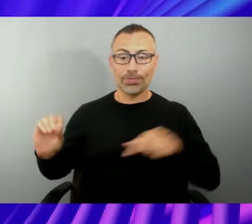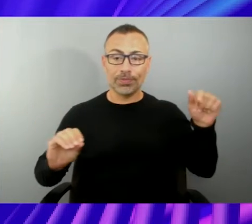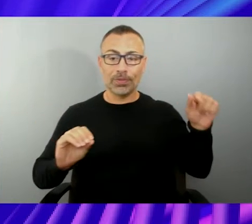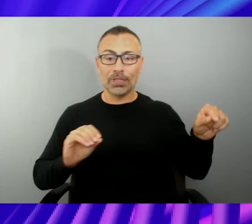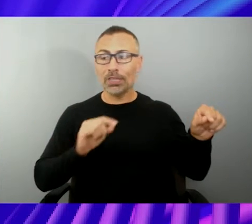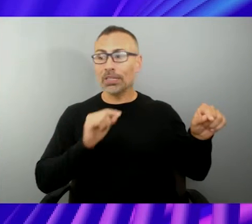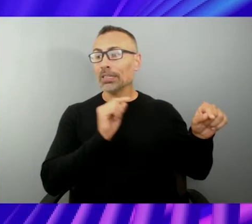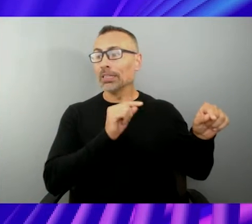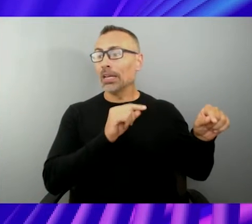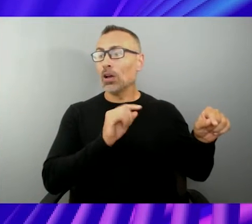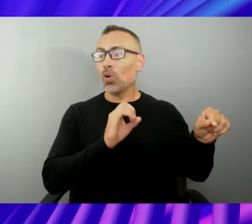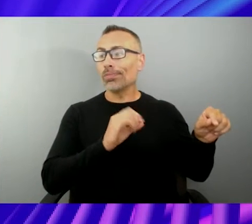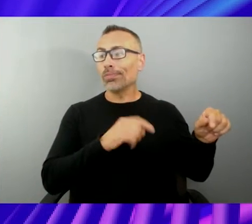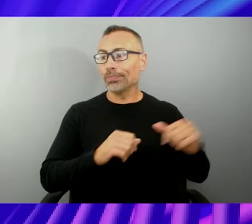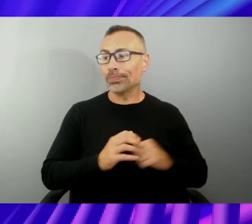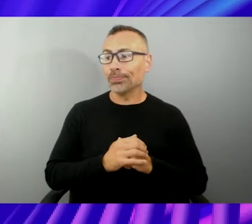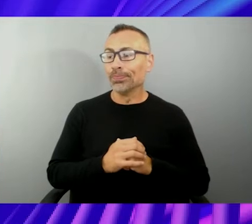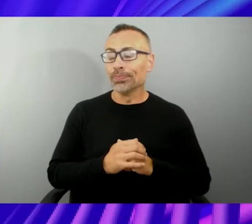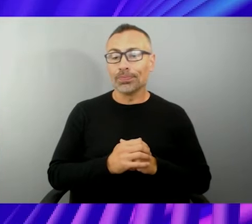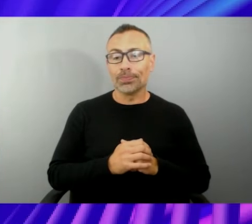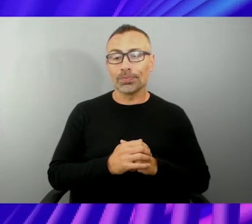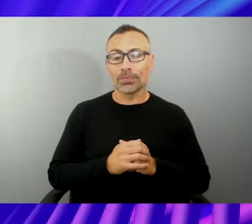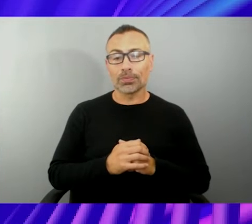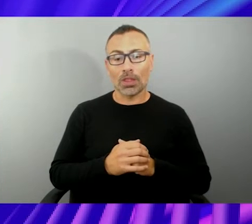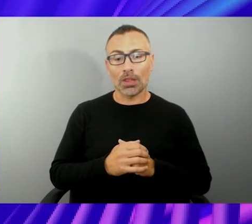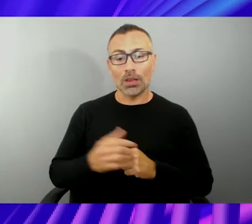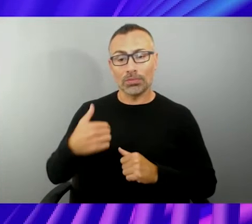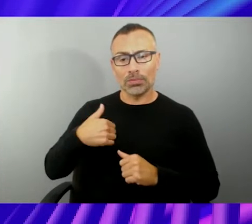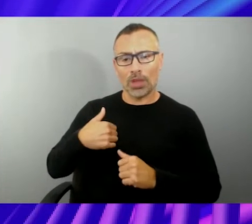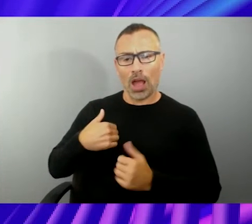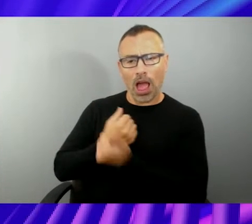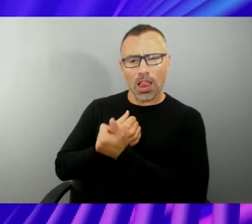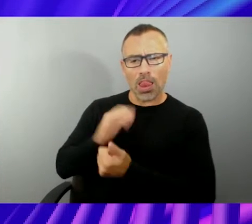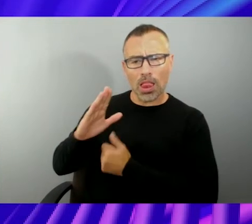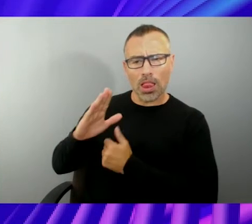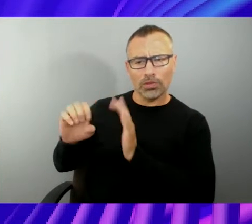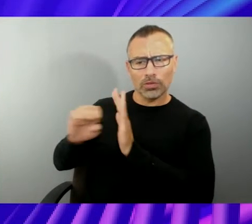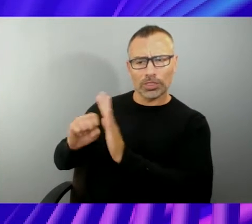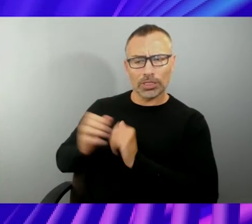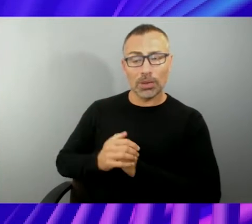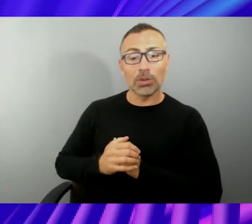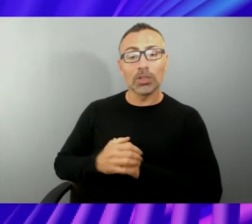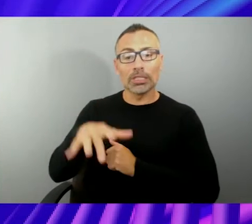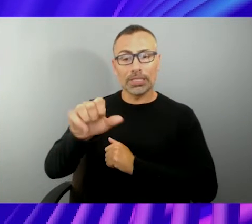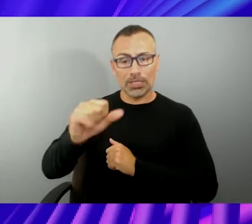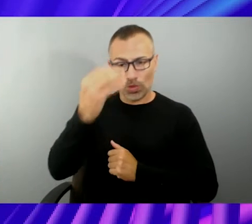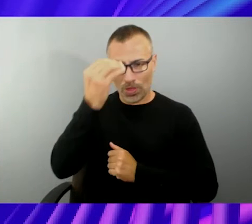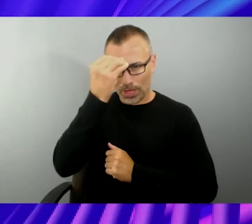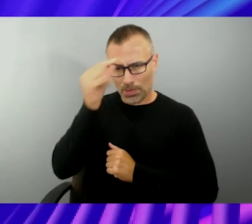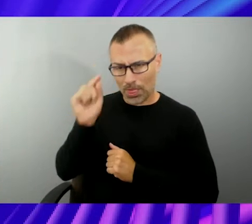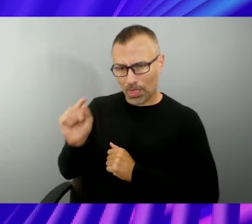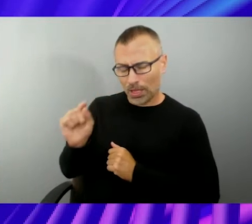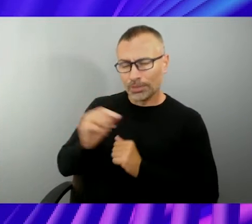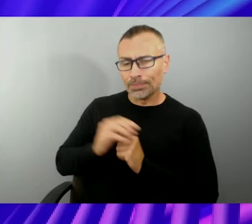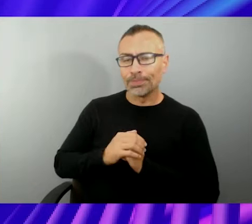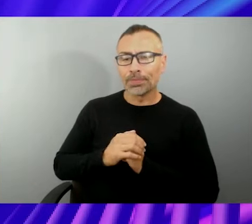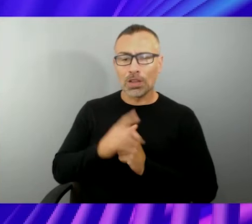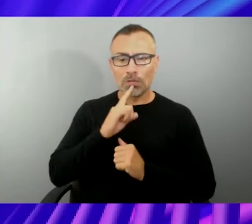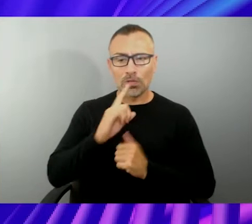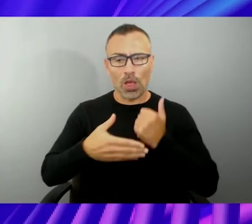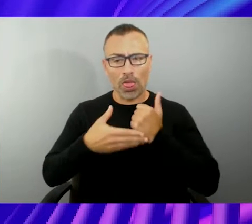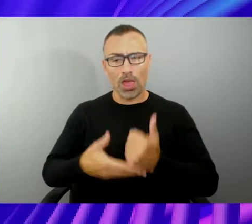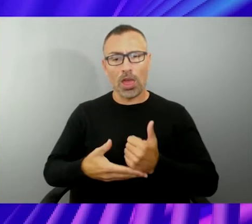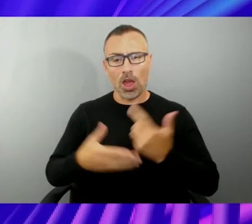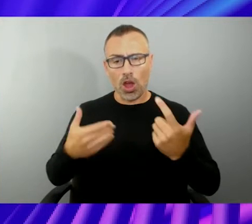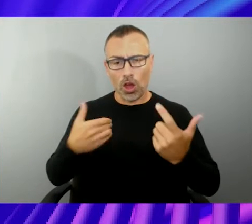orchestration. Yeah, I love that example. So, yeah, so thinking about that, Obviously really helps to put it in real